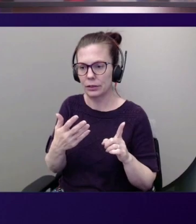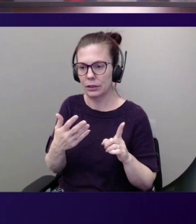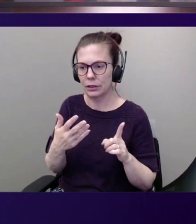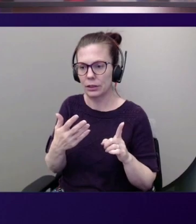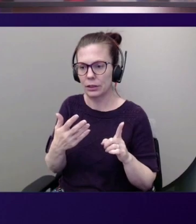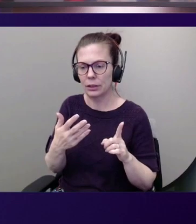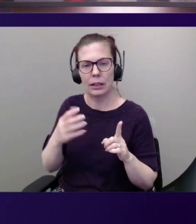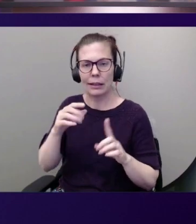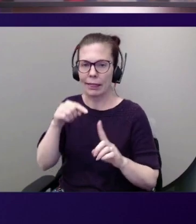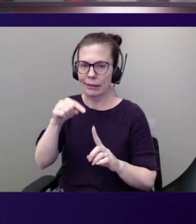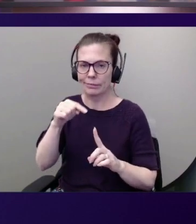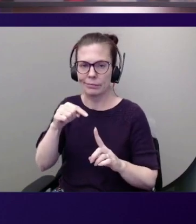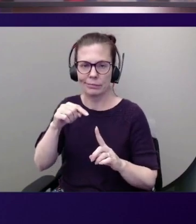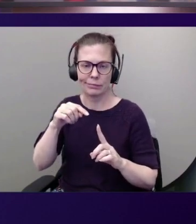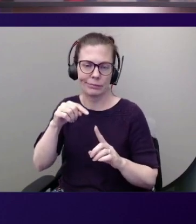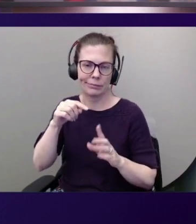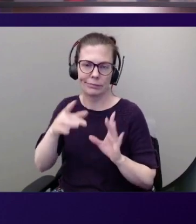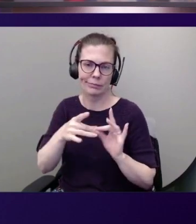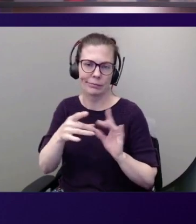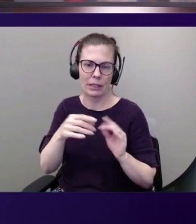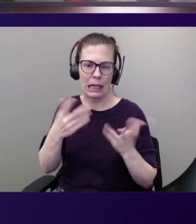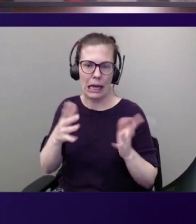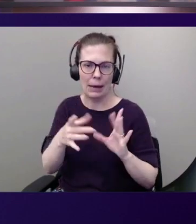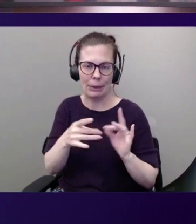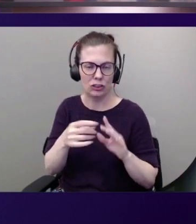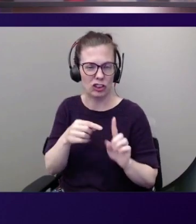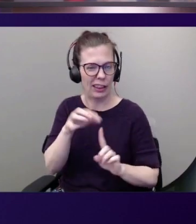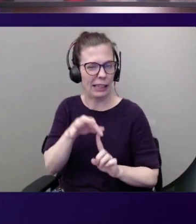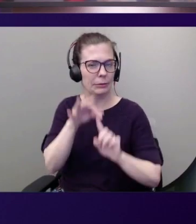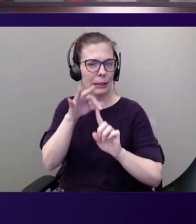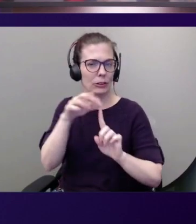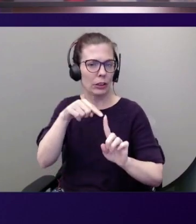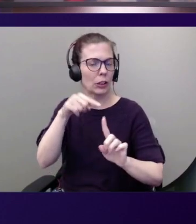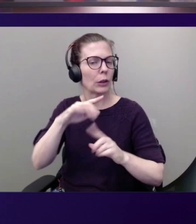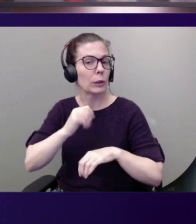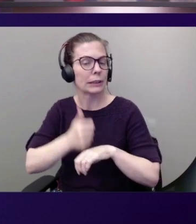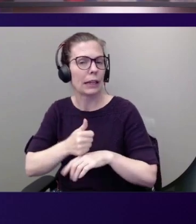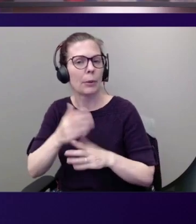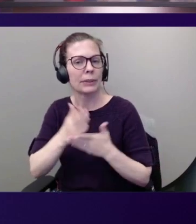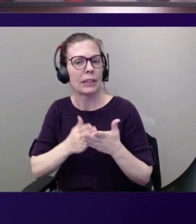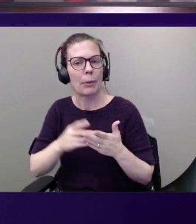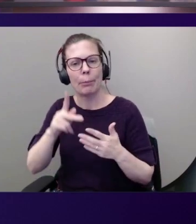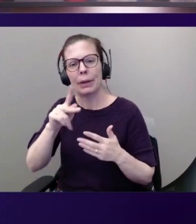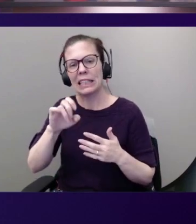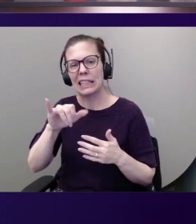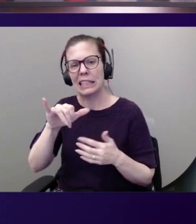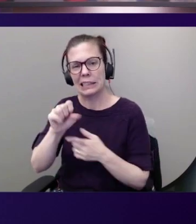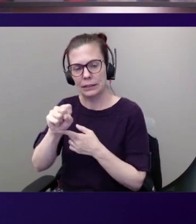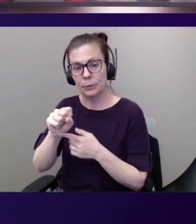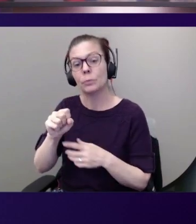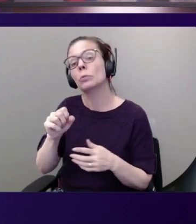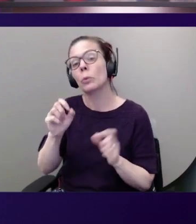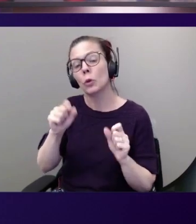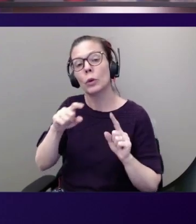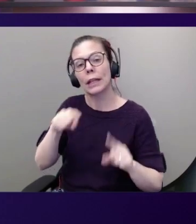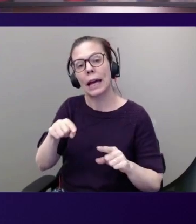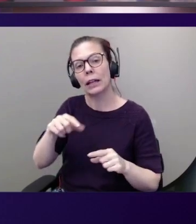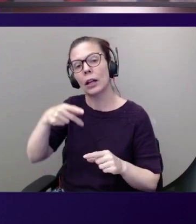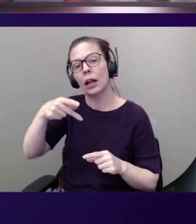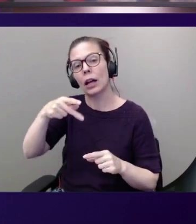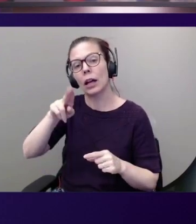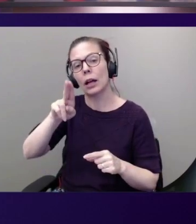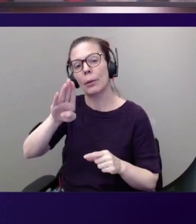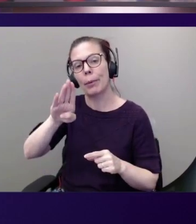caveat that I was talking about earlier is that you will need to set up certain keys. And you can go to publib,